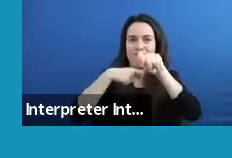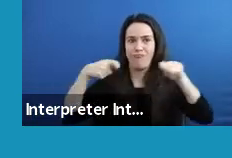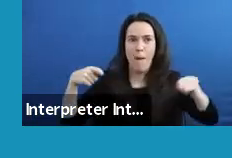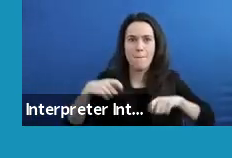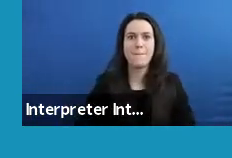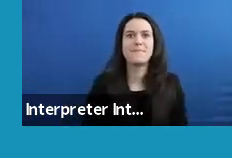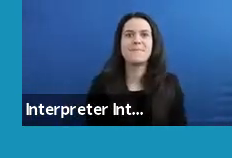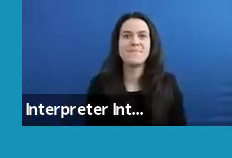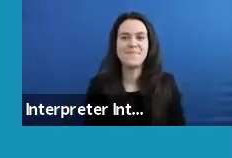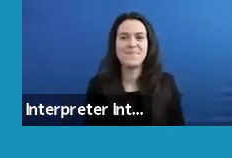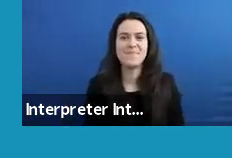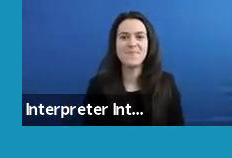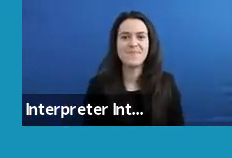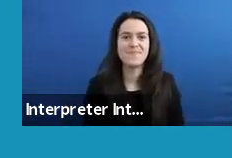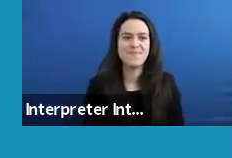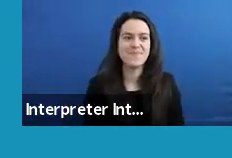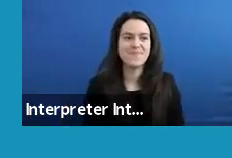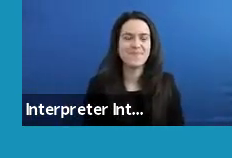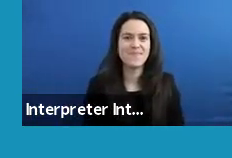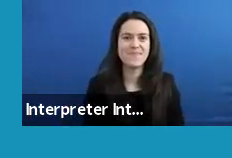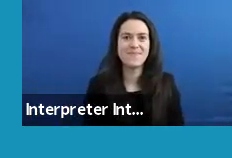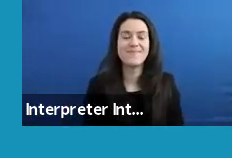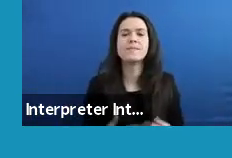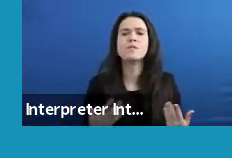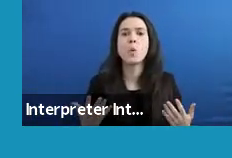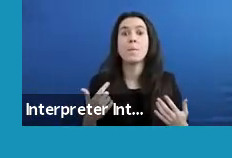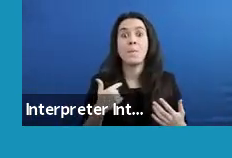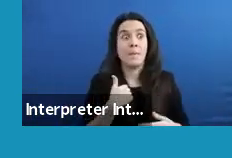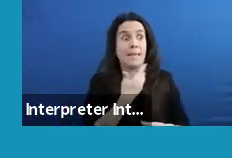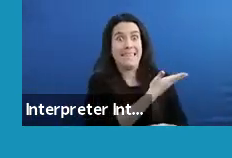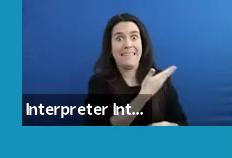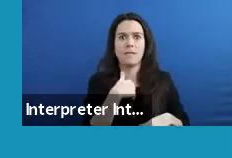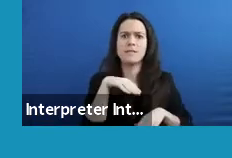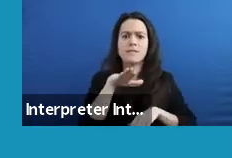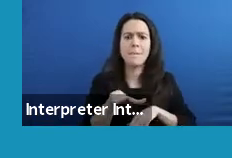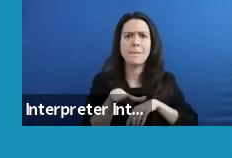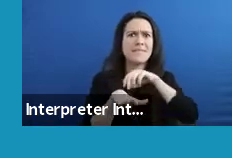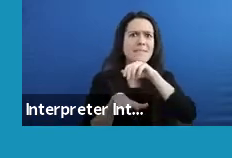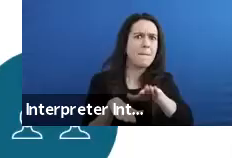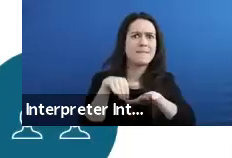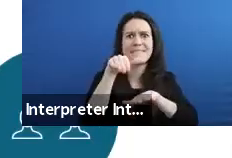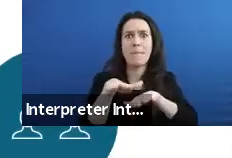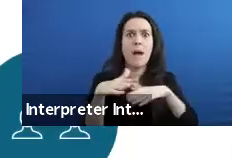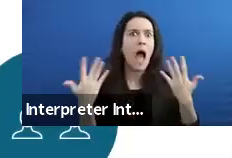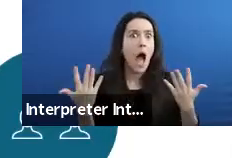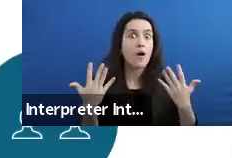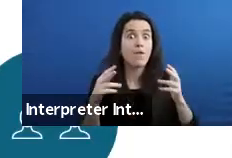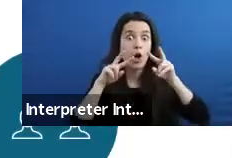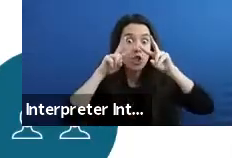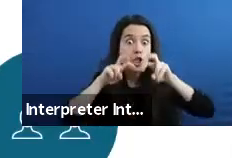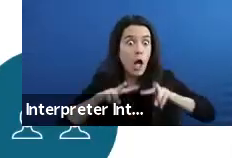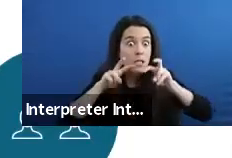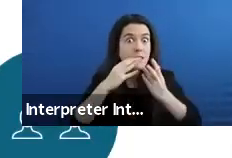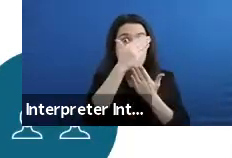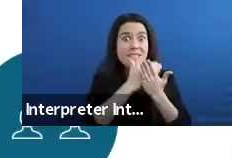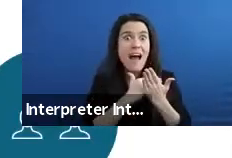Okay, so I'll talk a bit about the key steps planned in the implementation of the study. So